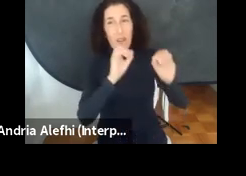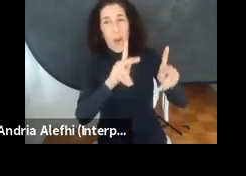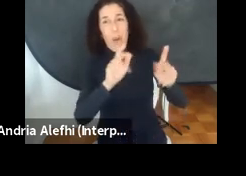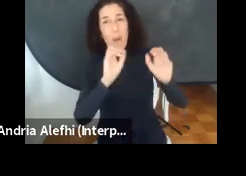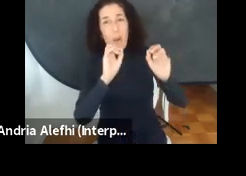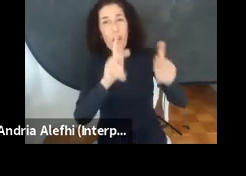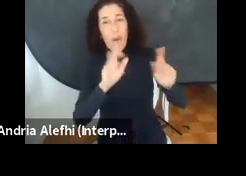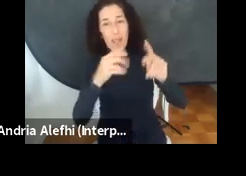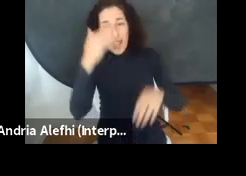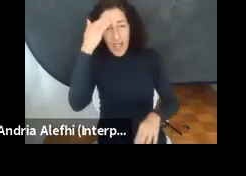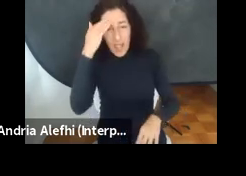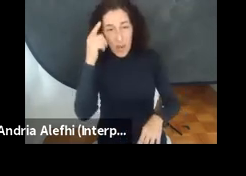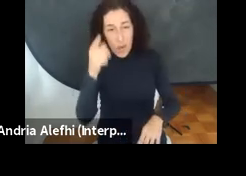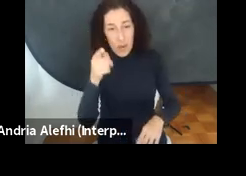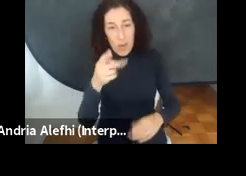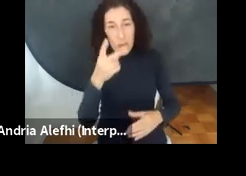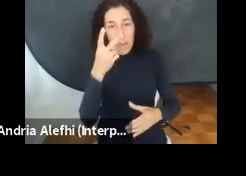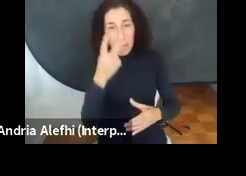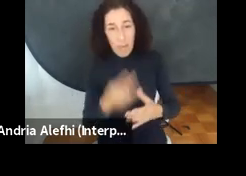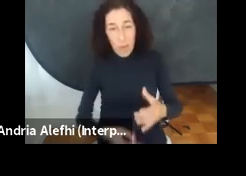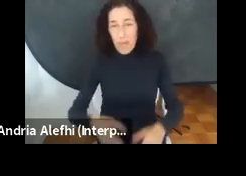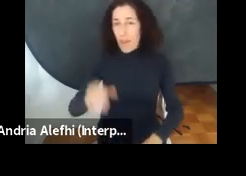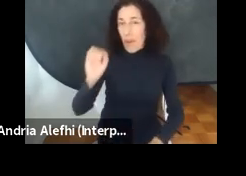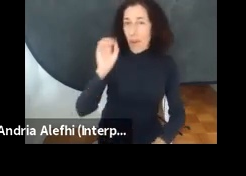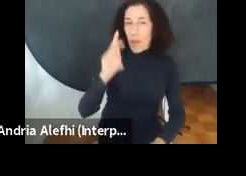It's great to see you guys. Okay, bye. Okay, bye-bye.